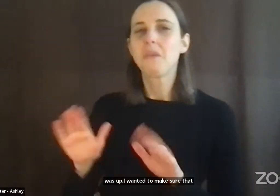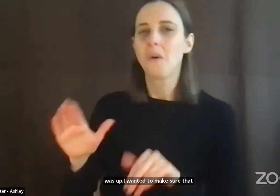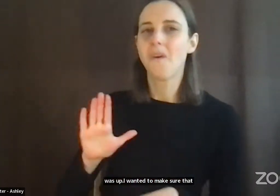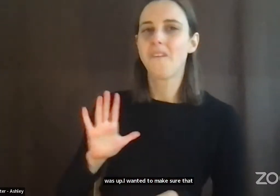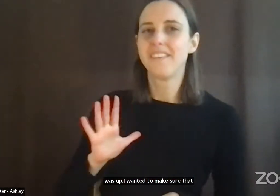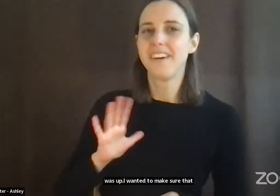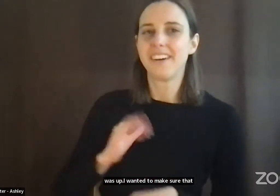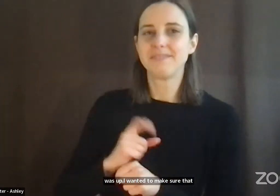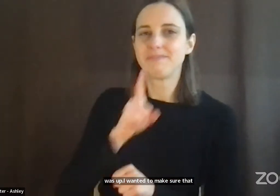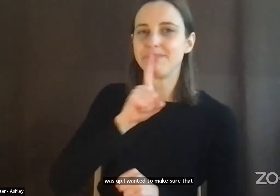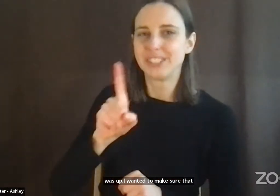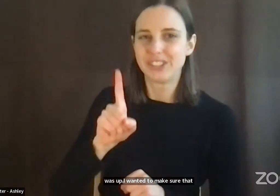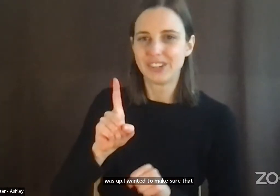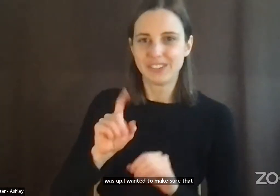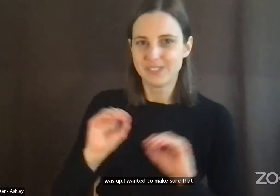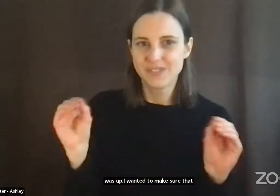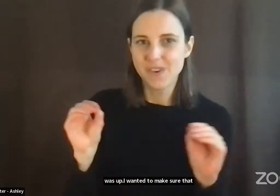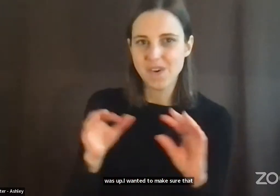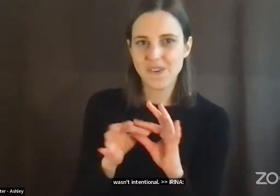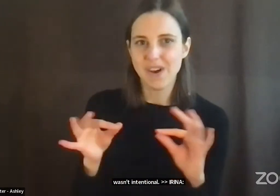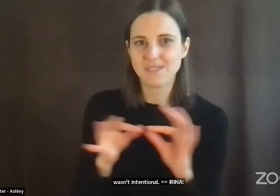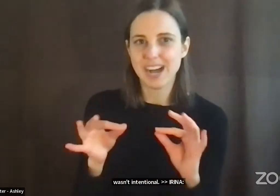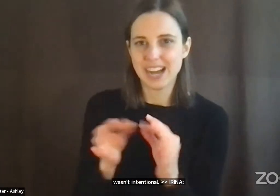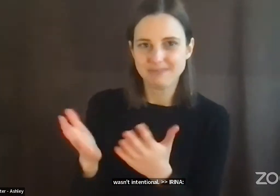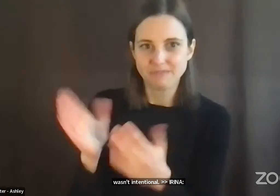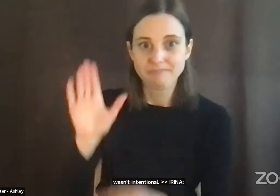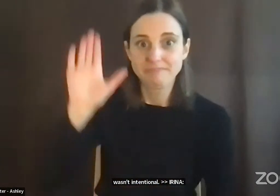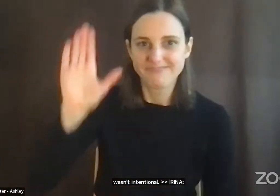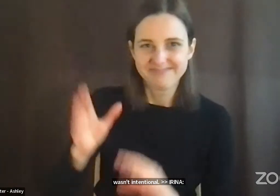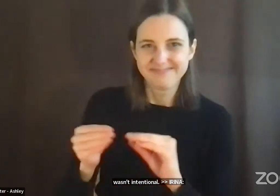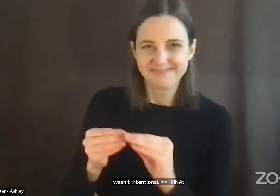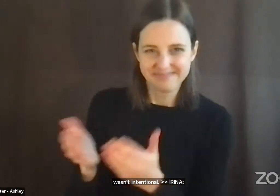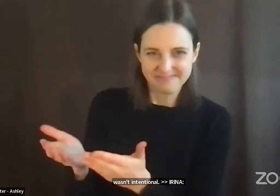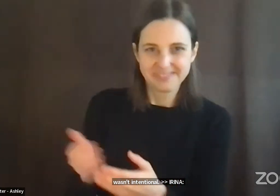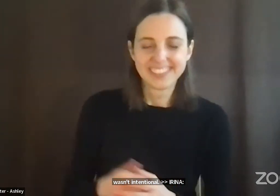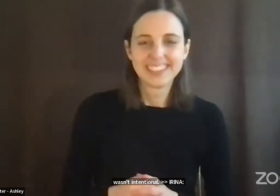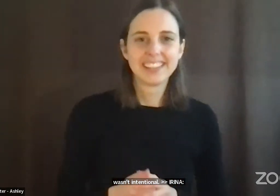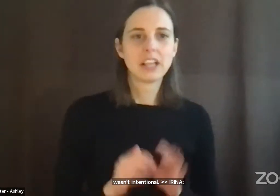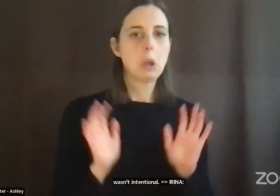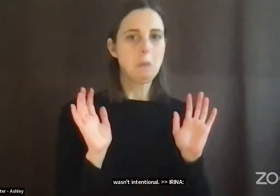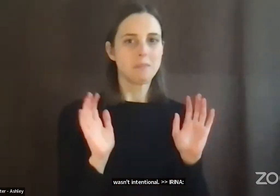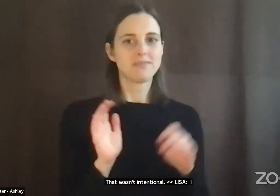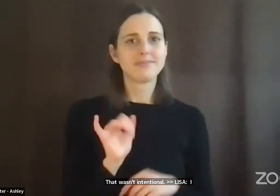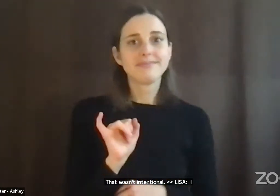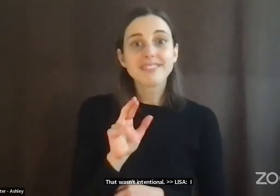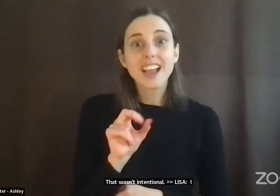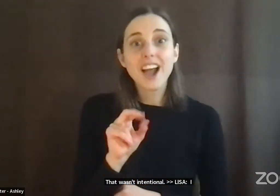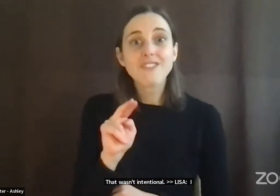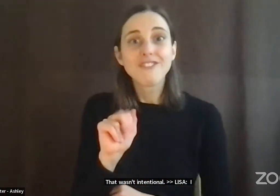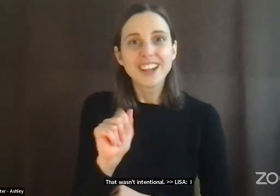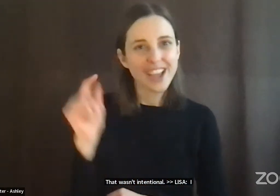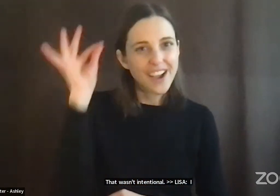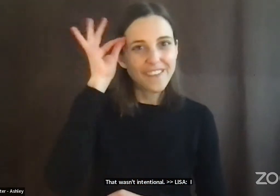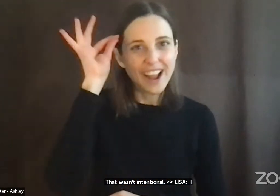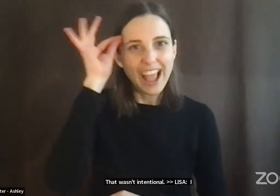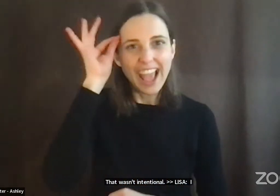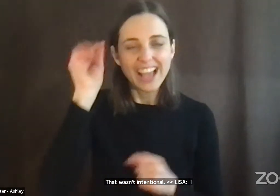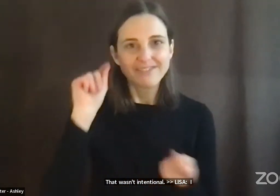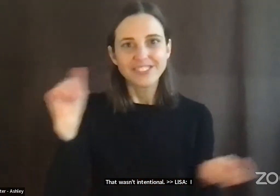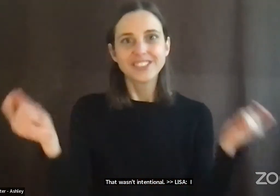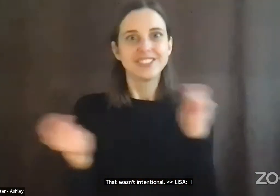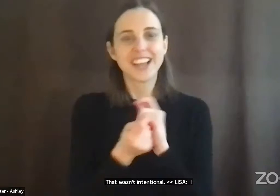make sure that there wasn't interest in you also asking a question. Well, Irina, you've changed your hairstyle. I